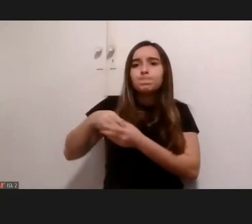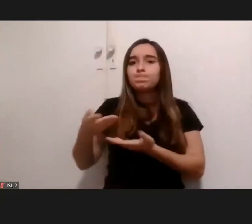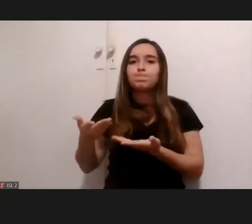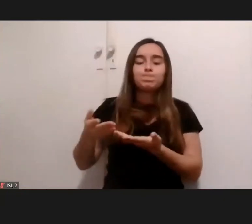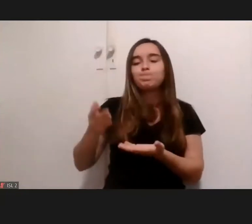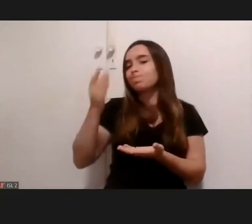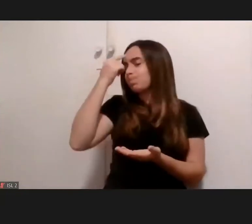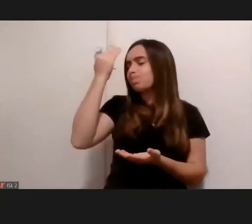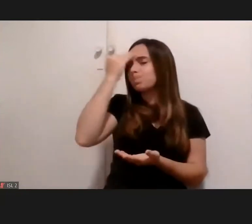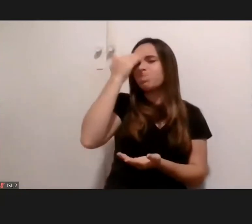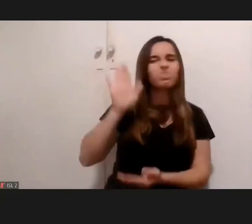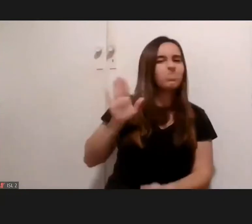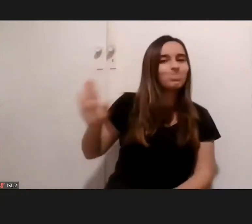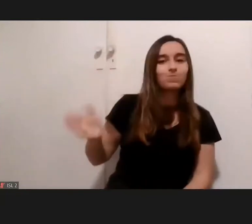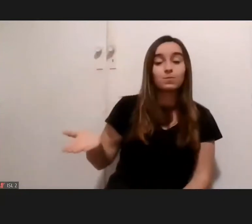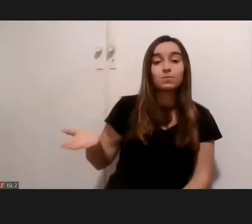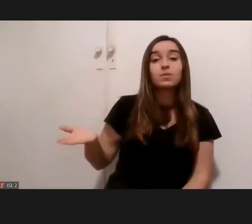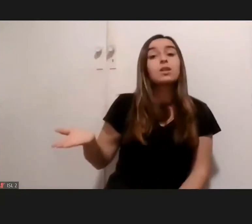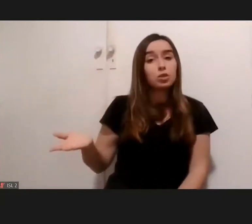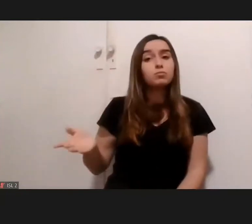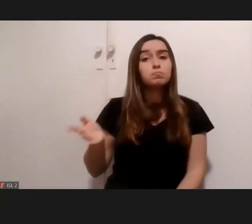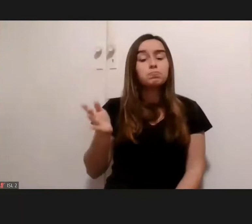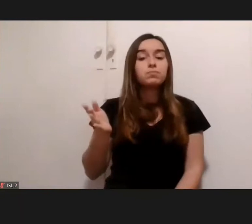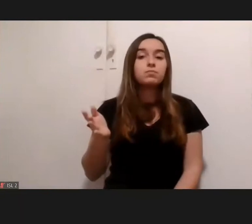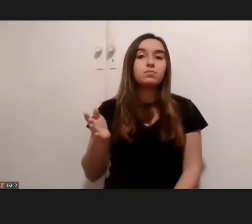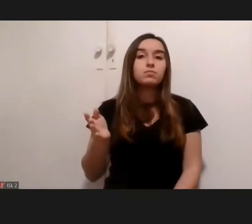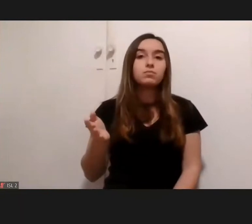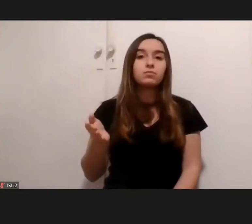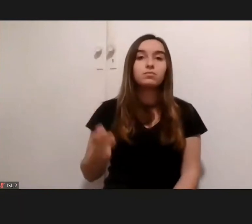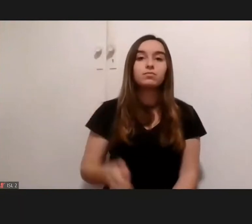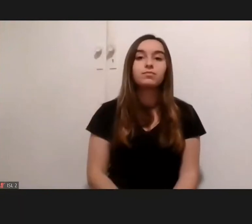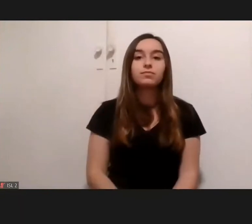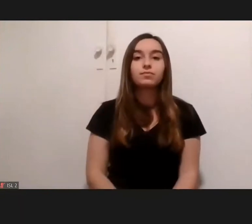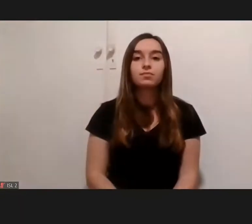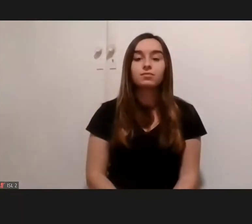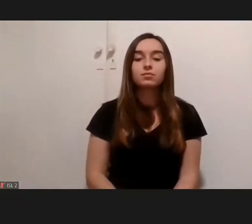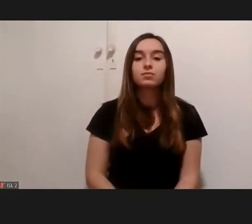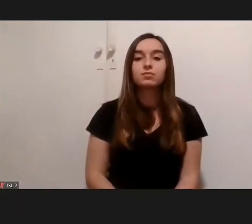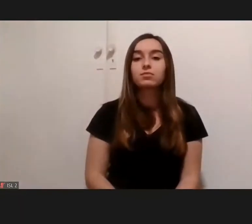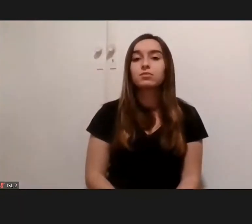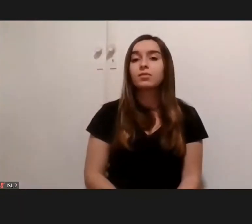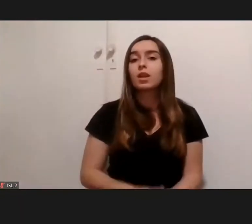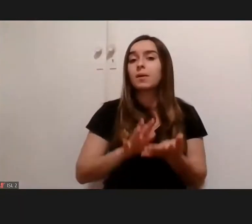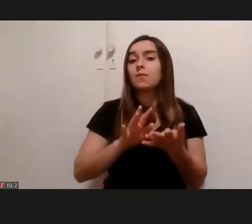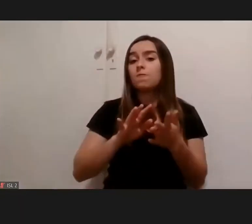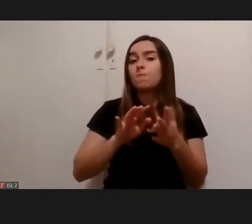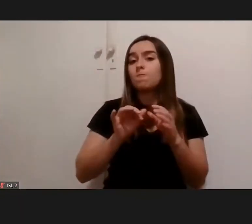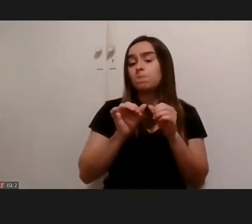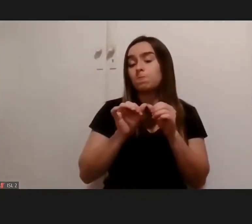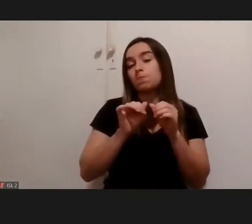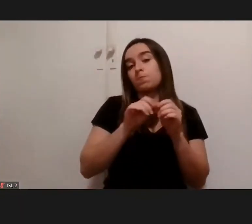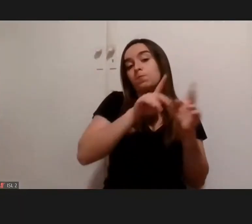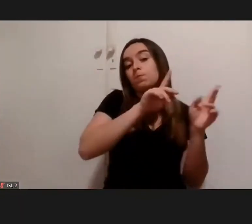justified, because there is a GDPR, there is legislation, there are mechanisms to fully protect people's